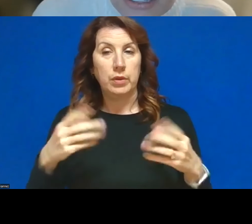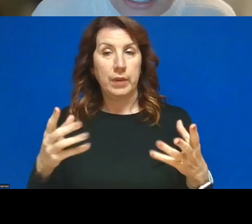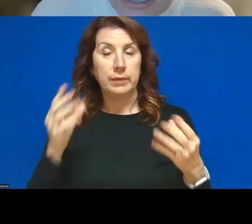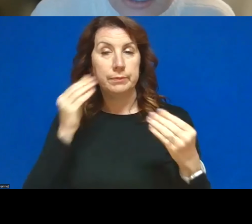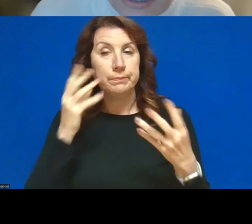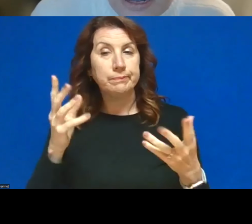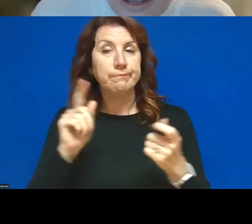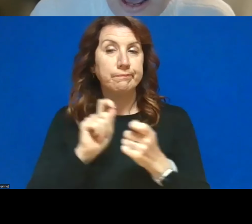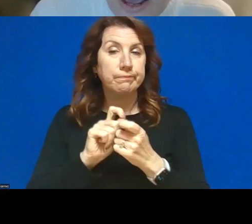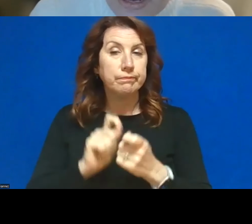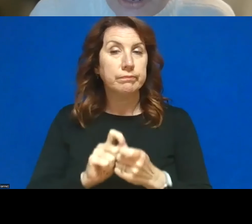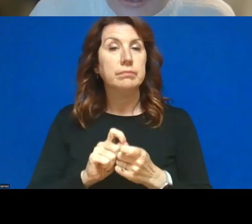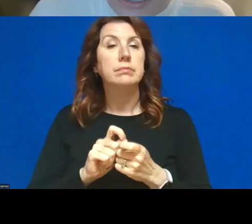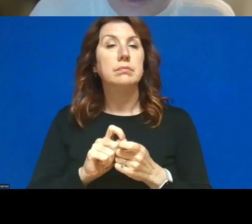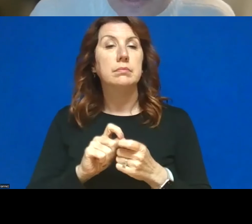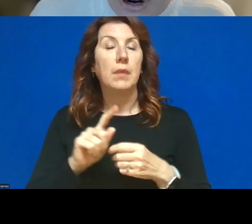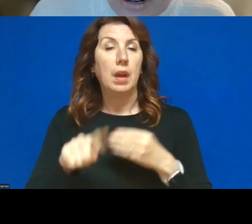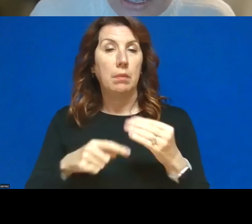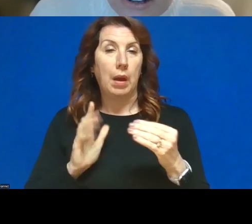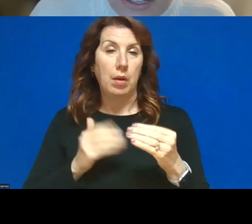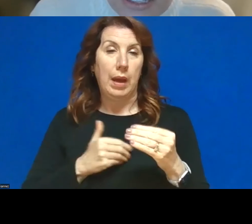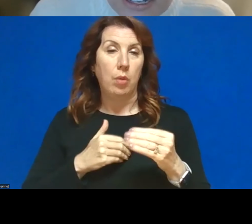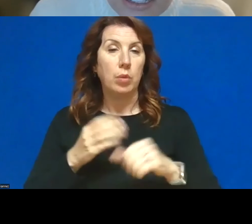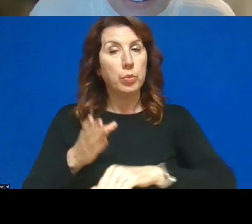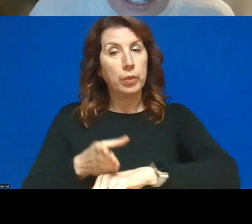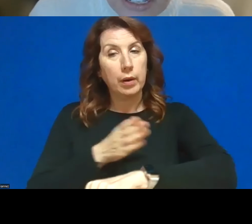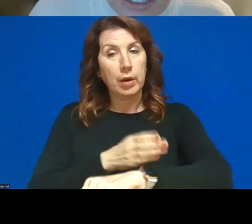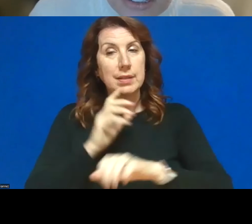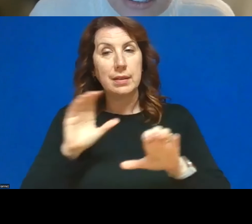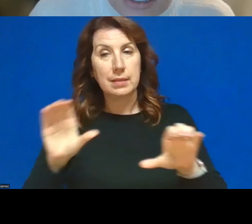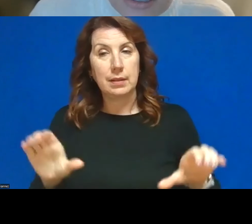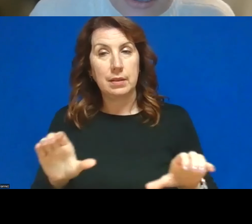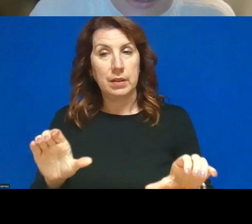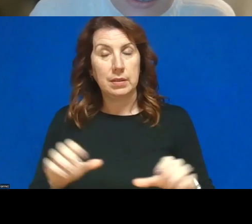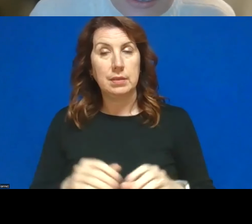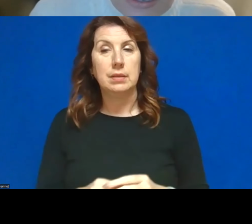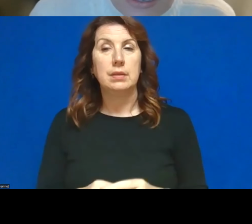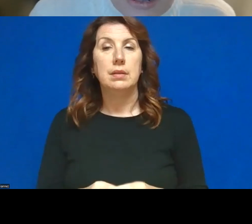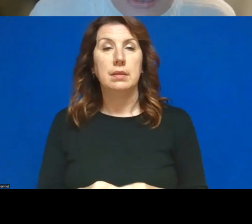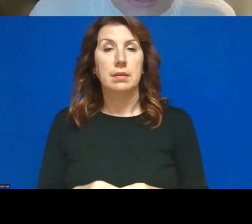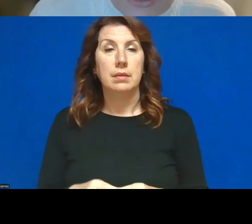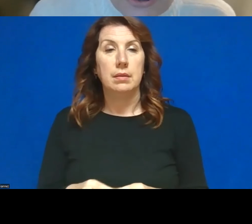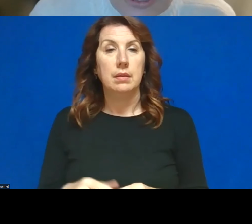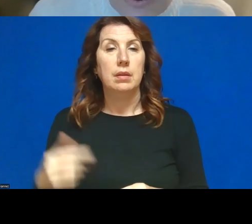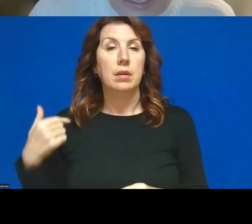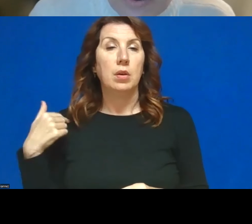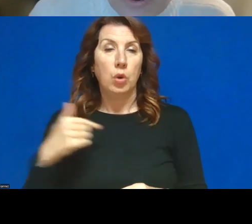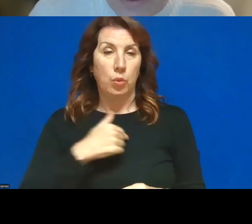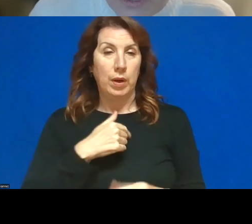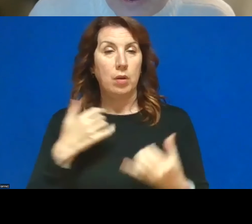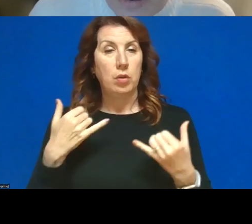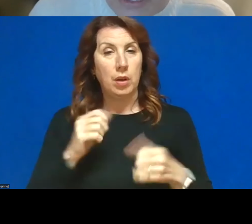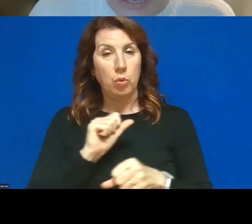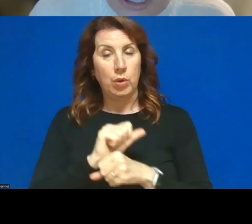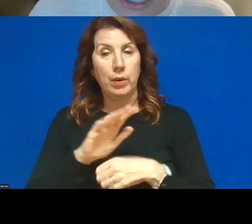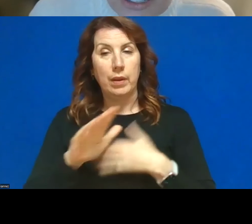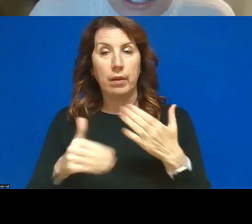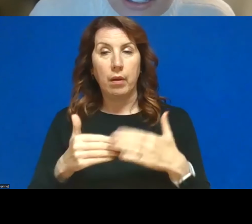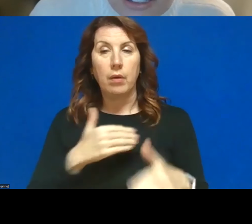and details about our collective progress on these activities. CalICH is currently working with all member departments